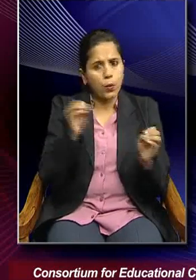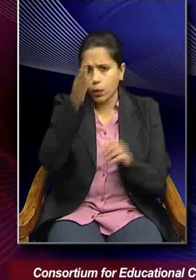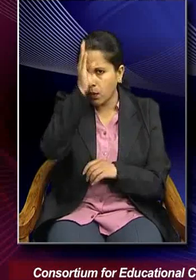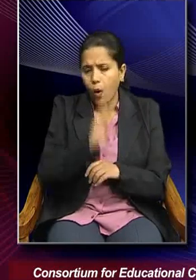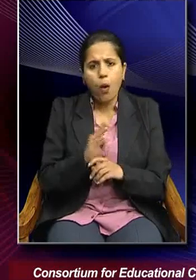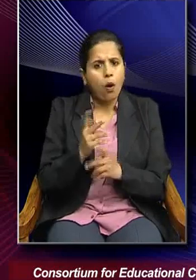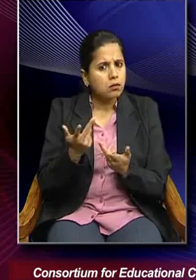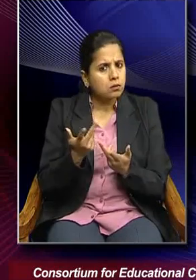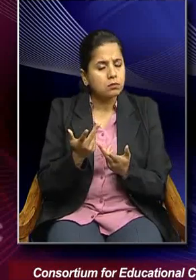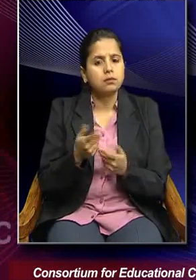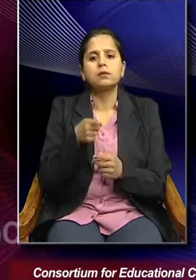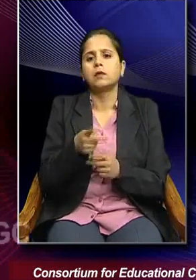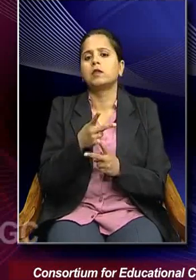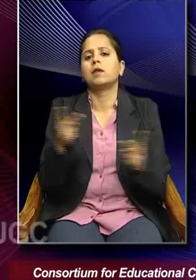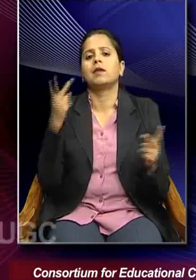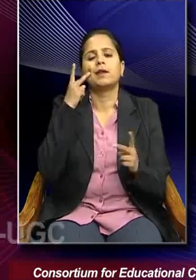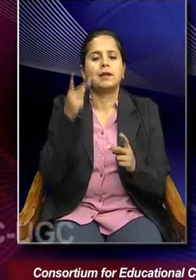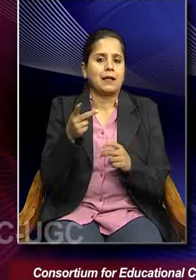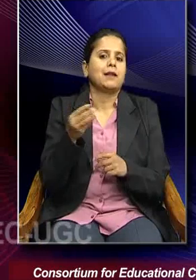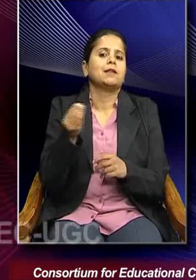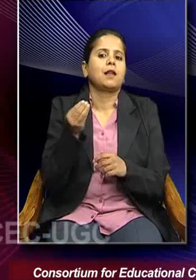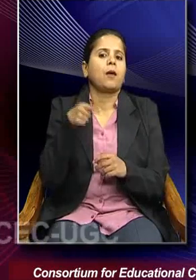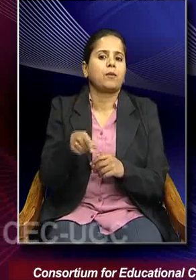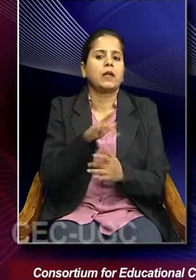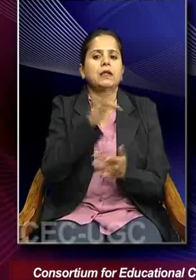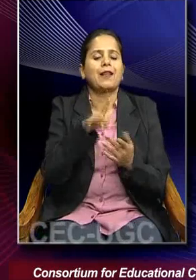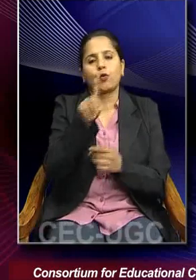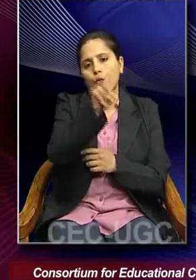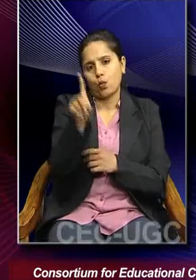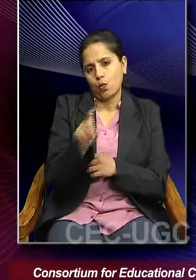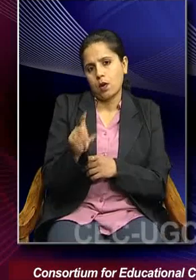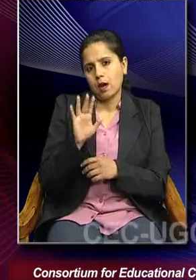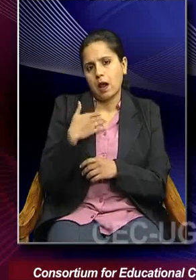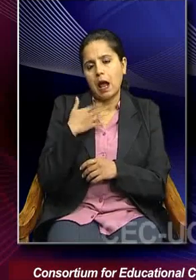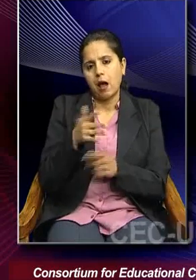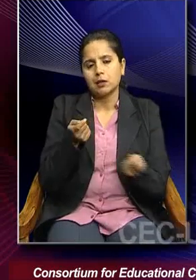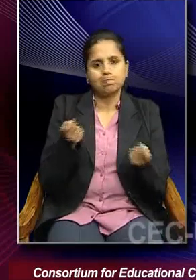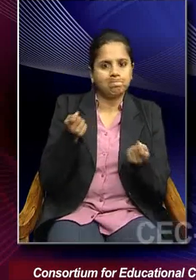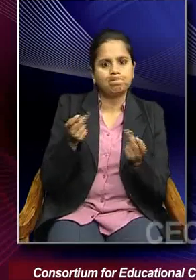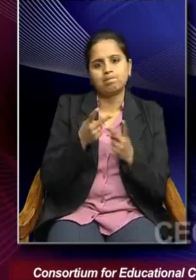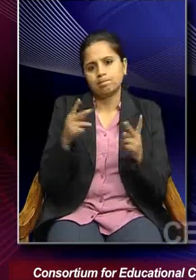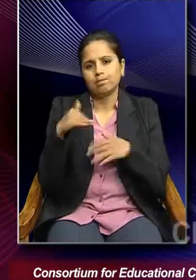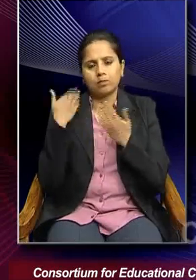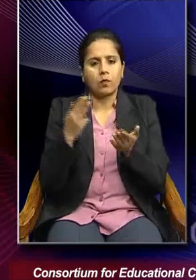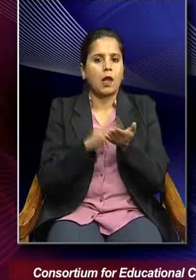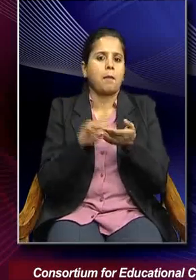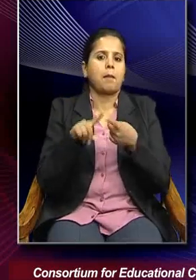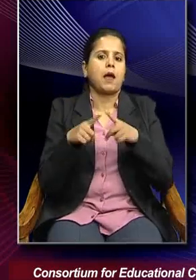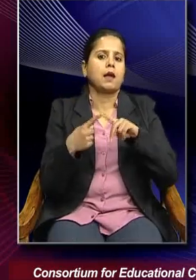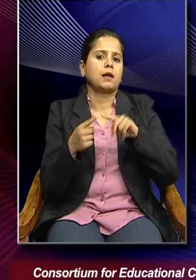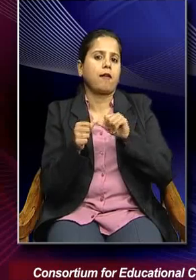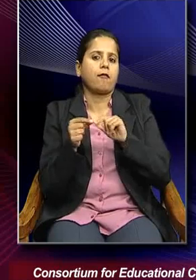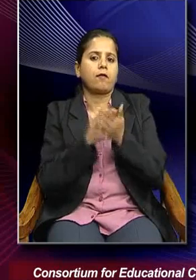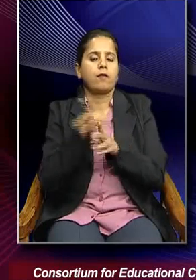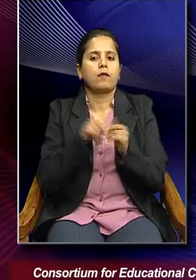all? So these are some of the central questions that we deal in metaphysics, and different